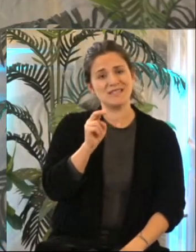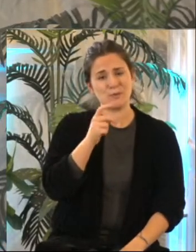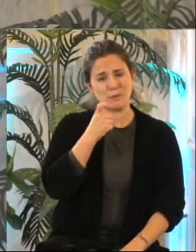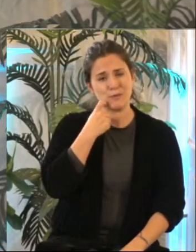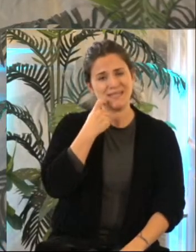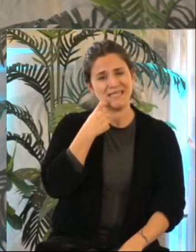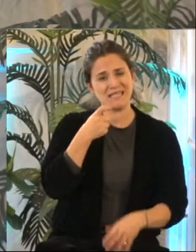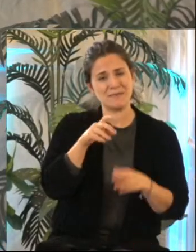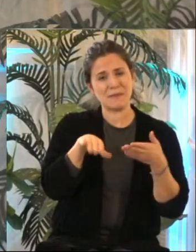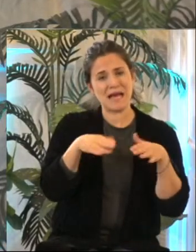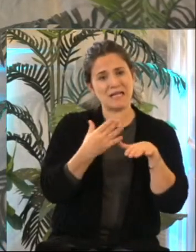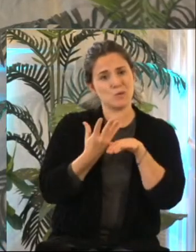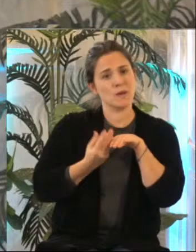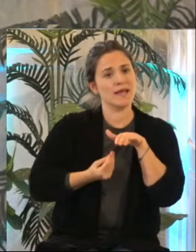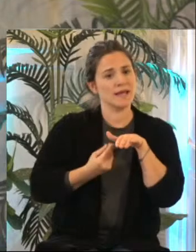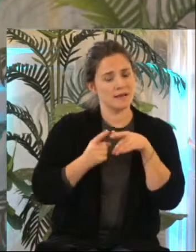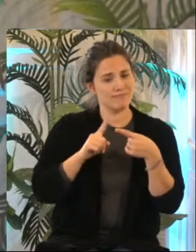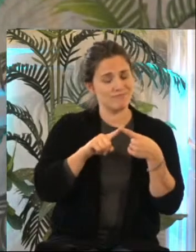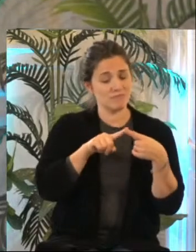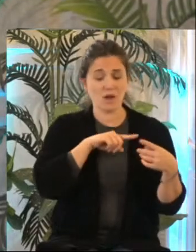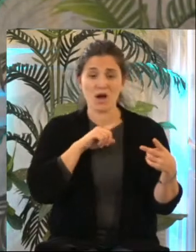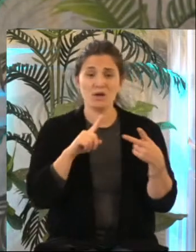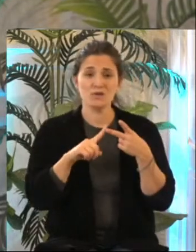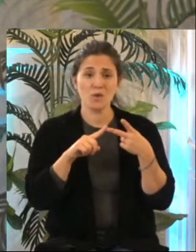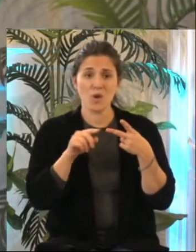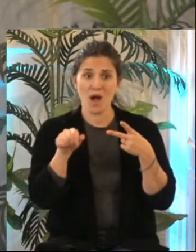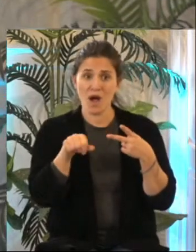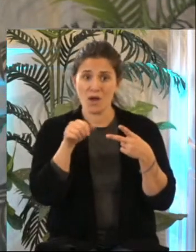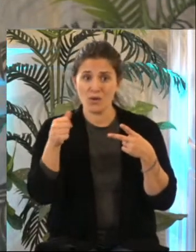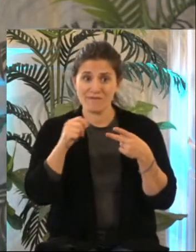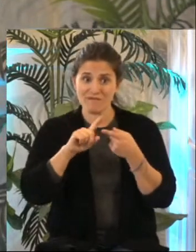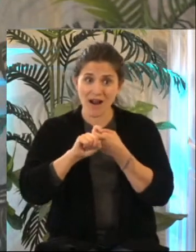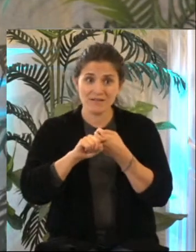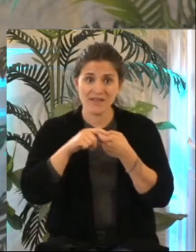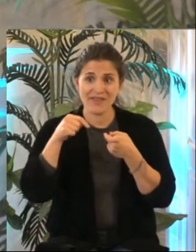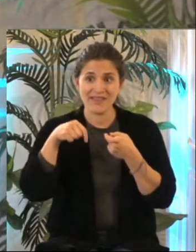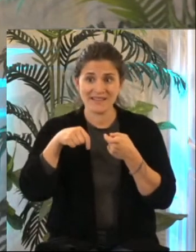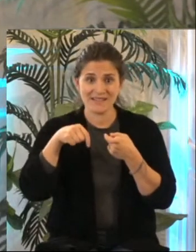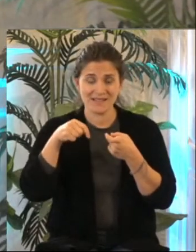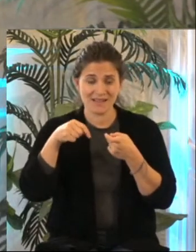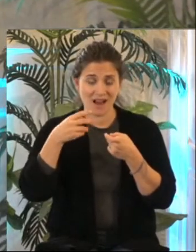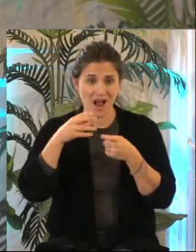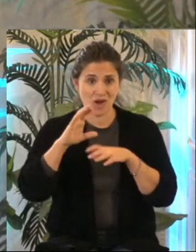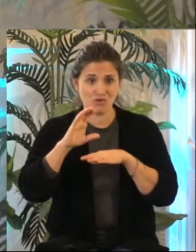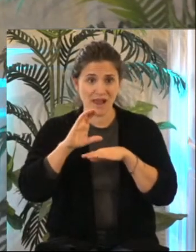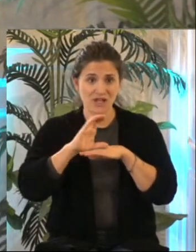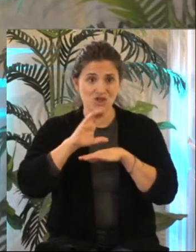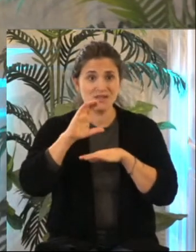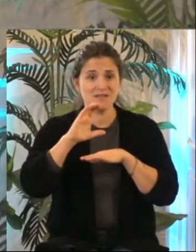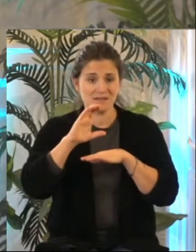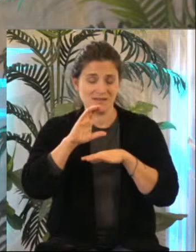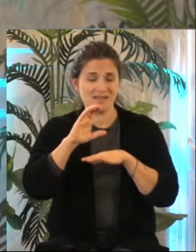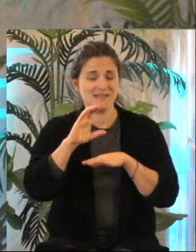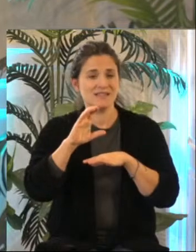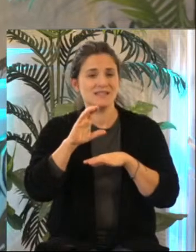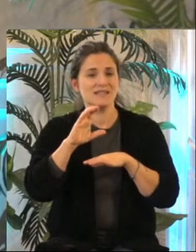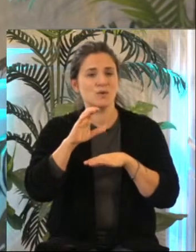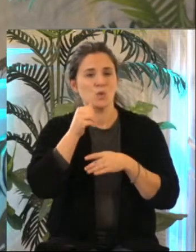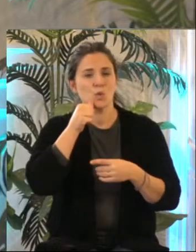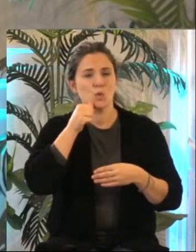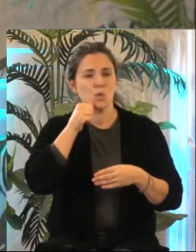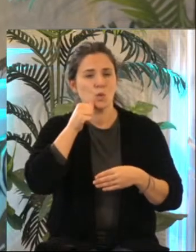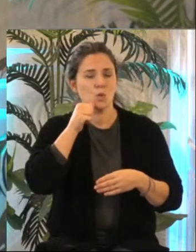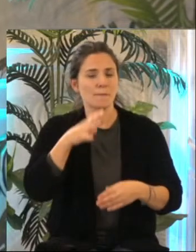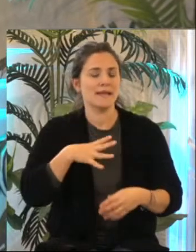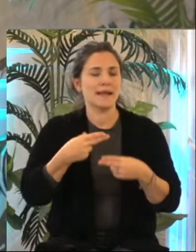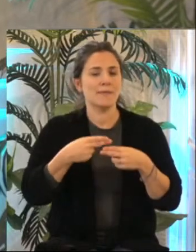Also, a friend of the congregation, Episcopal nun and Buddhist teacher, Sister Ellie Finley, died this